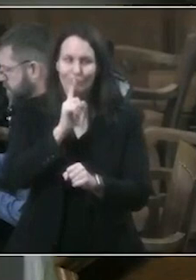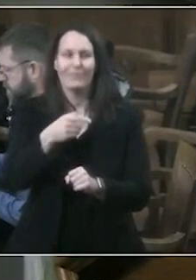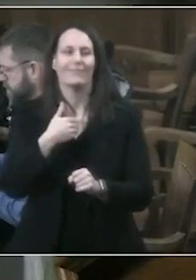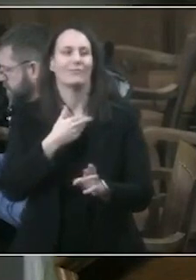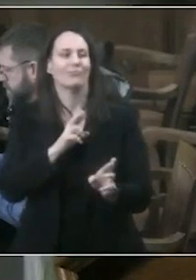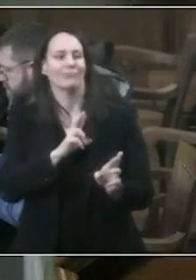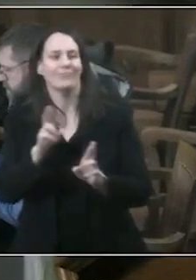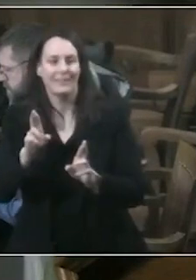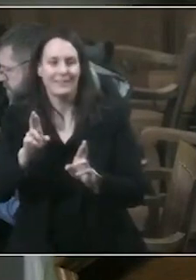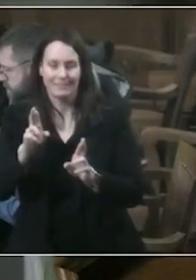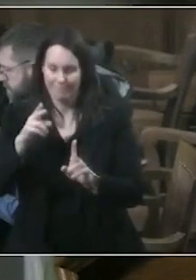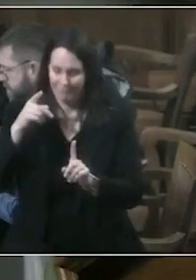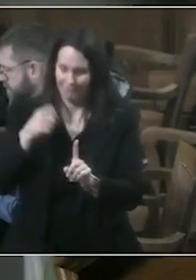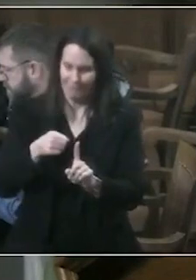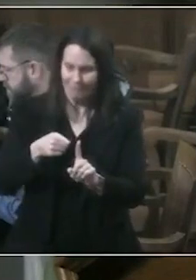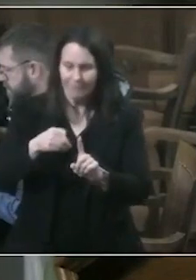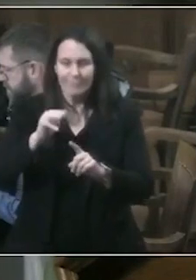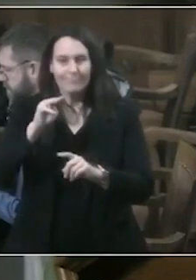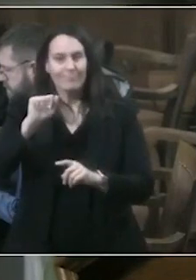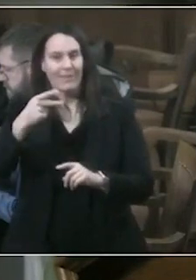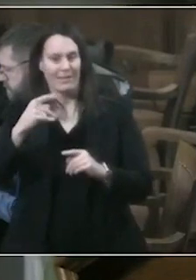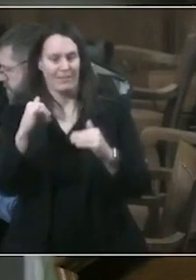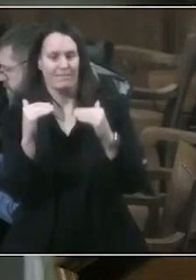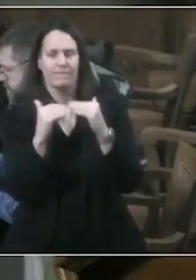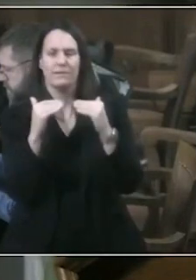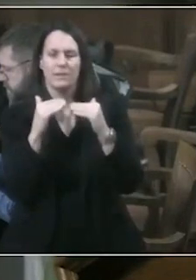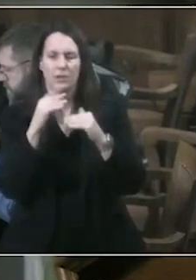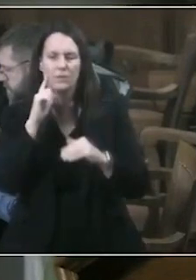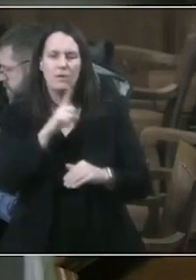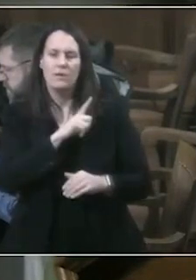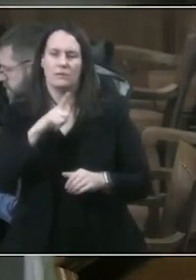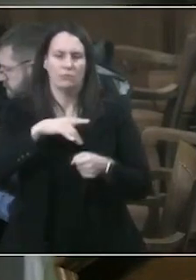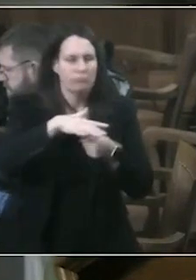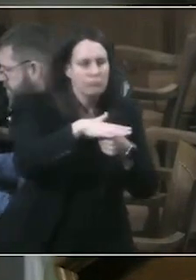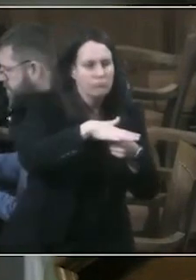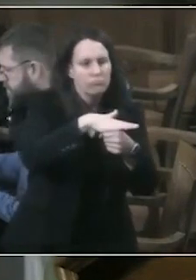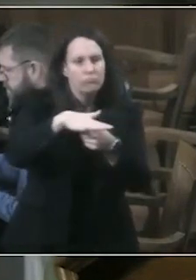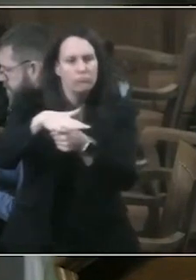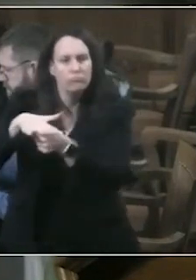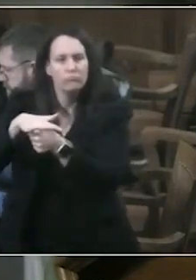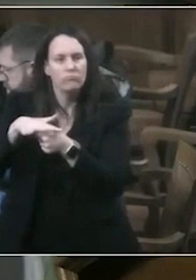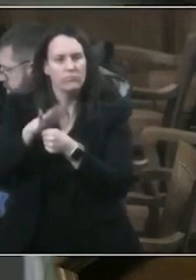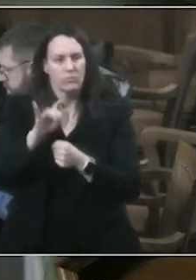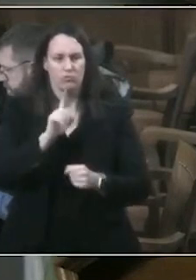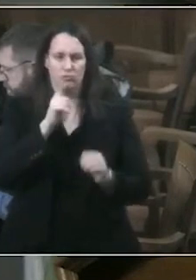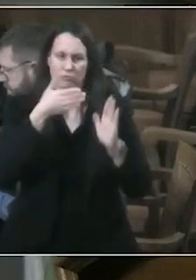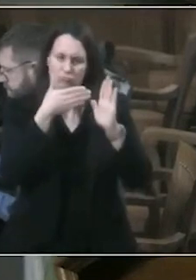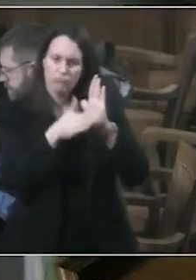fair, responsive, and finally reflect the will of the people of this state.